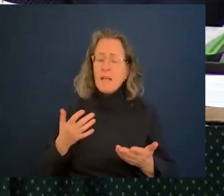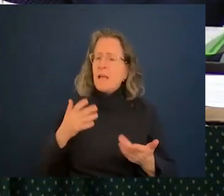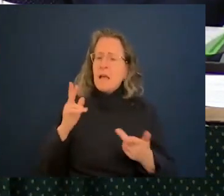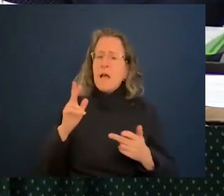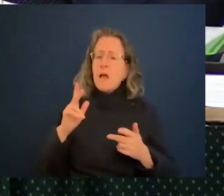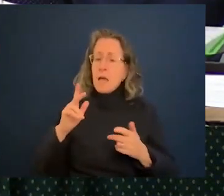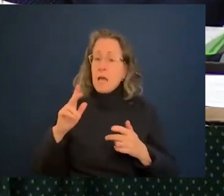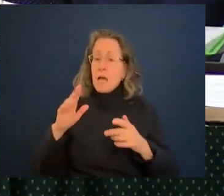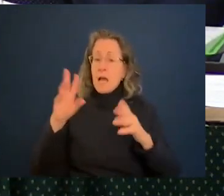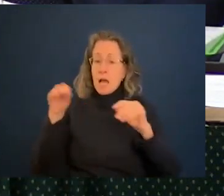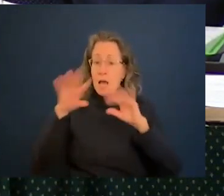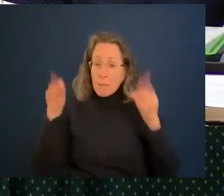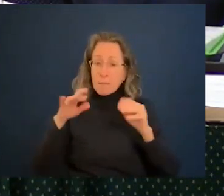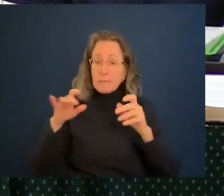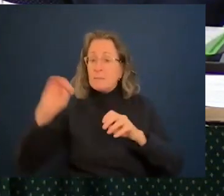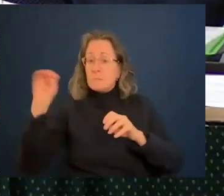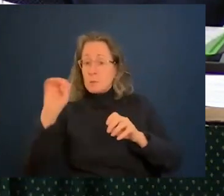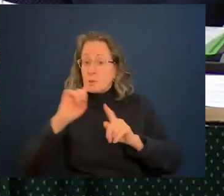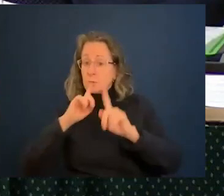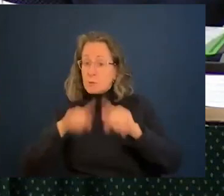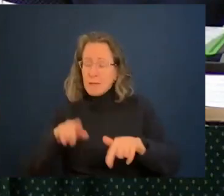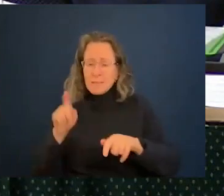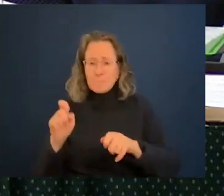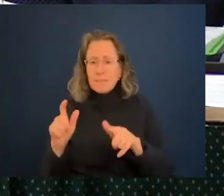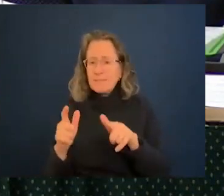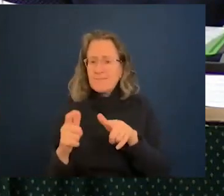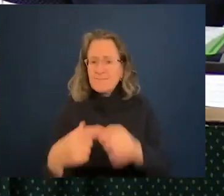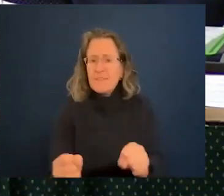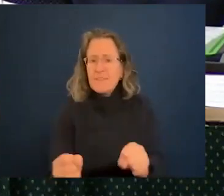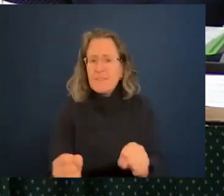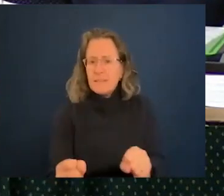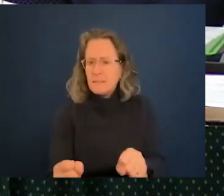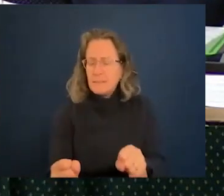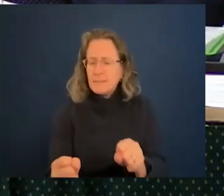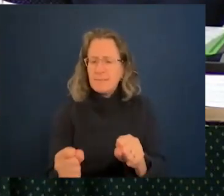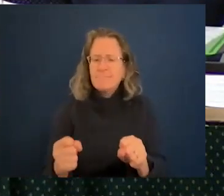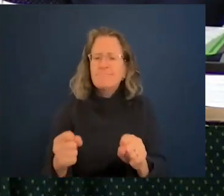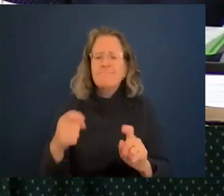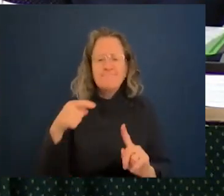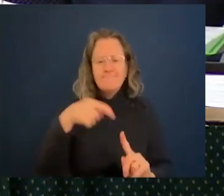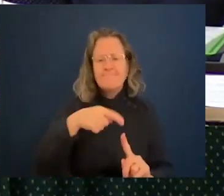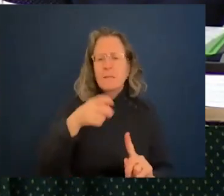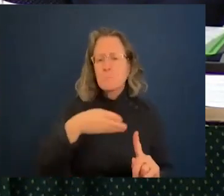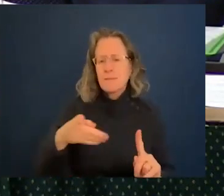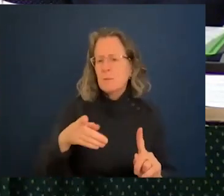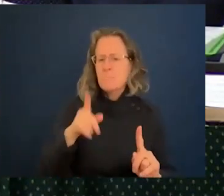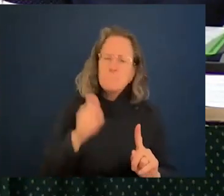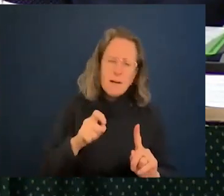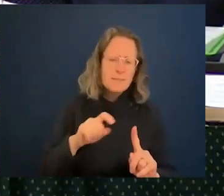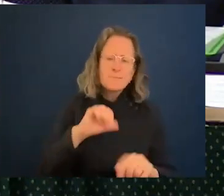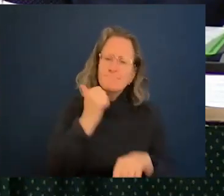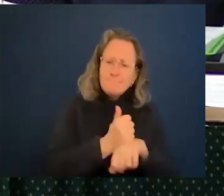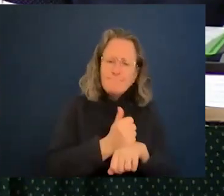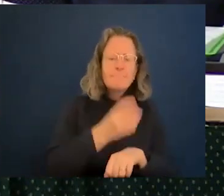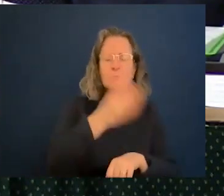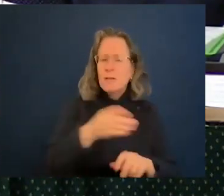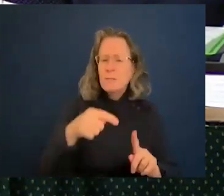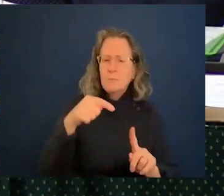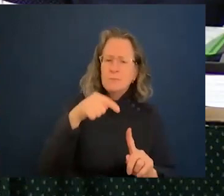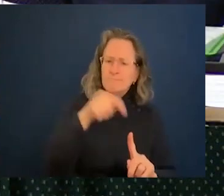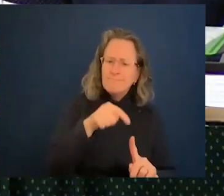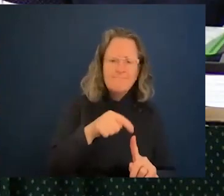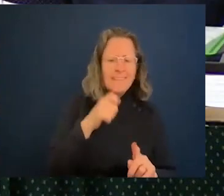manner and that's based on the data we saw from our dispatch the data we saw in the EP trading